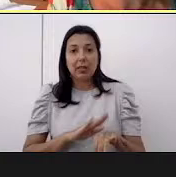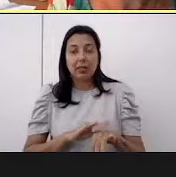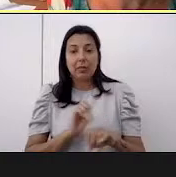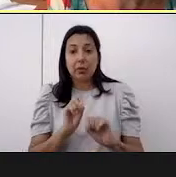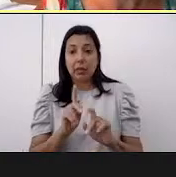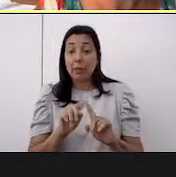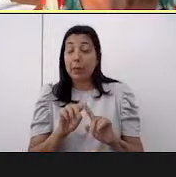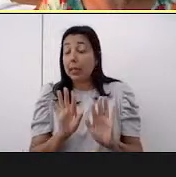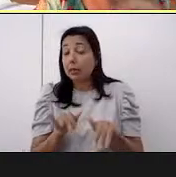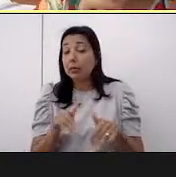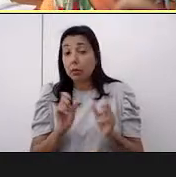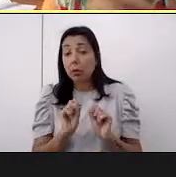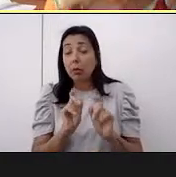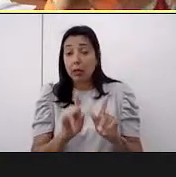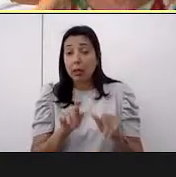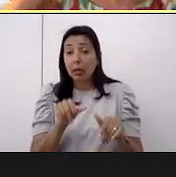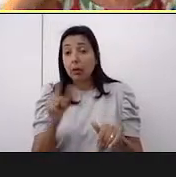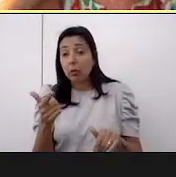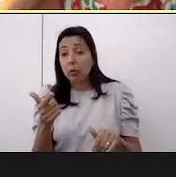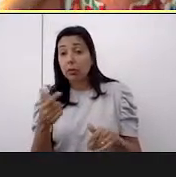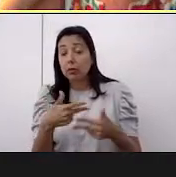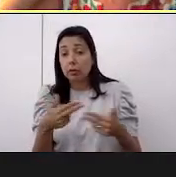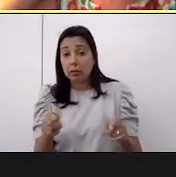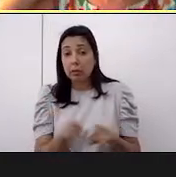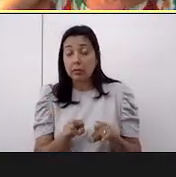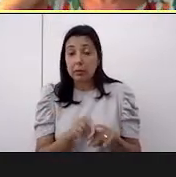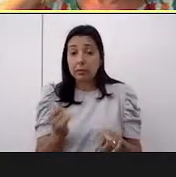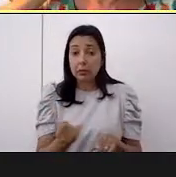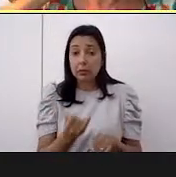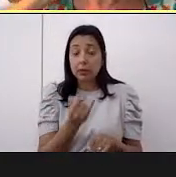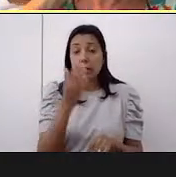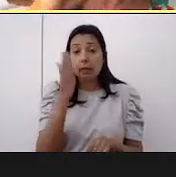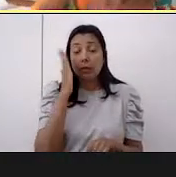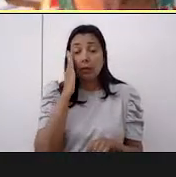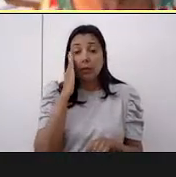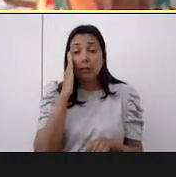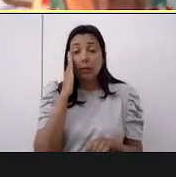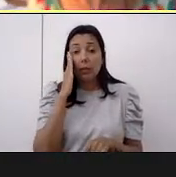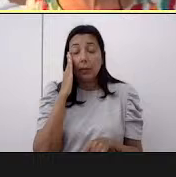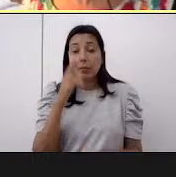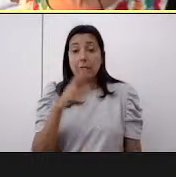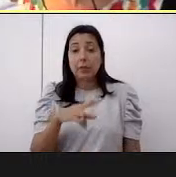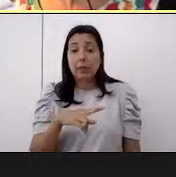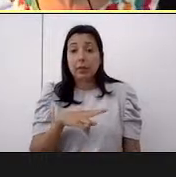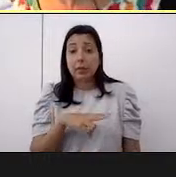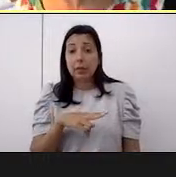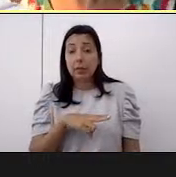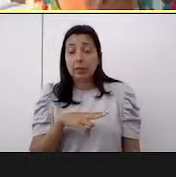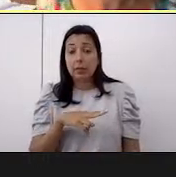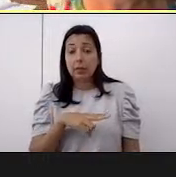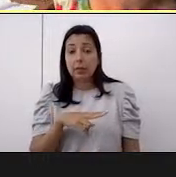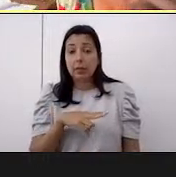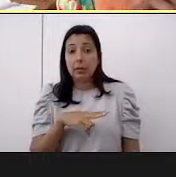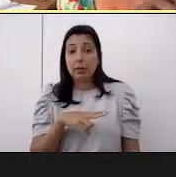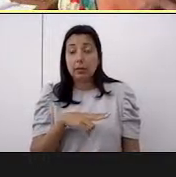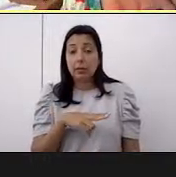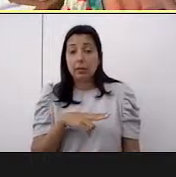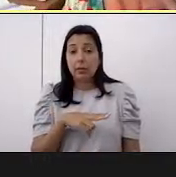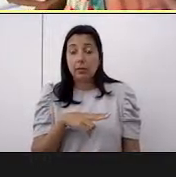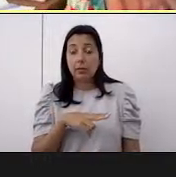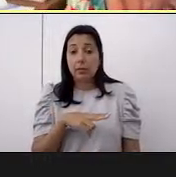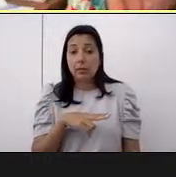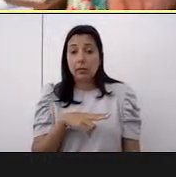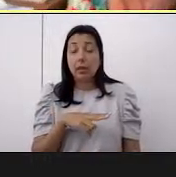other trend, which is important to get, is the privatization of the global regulation. And this privatization